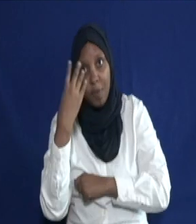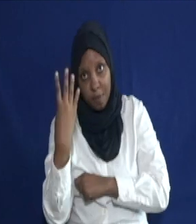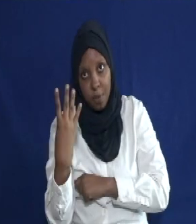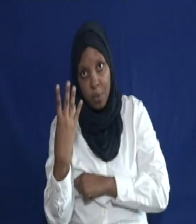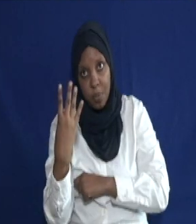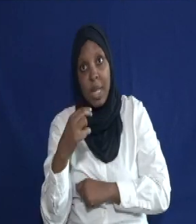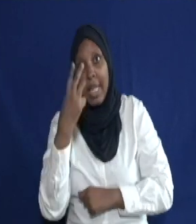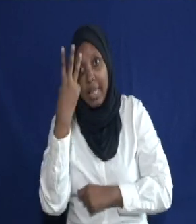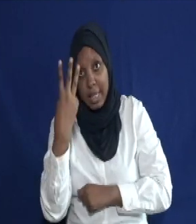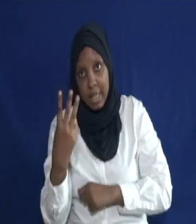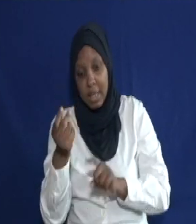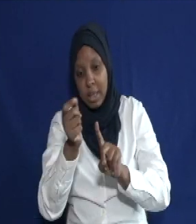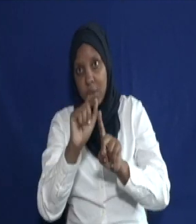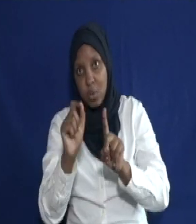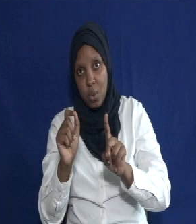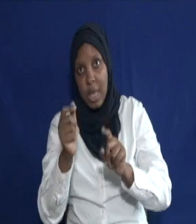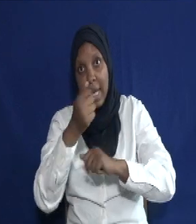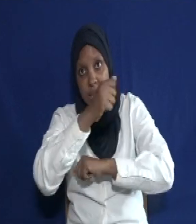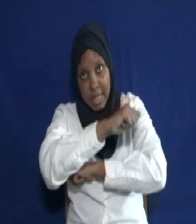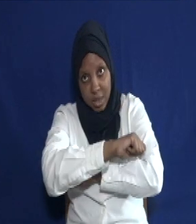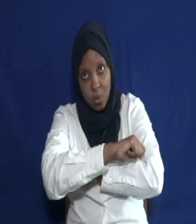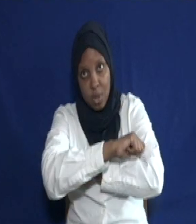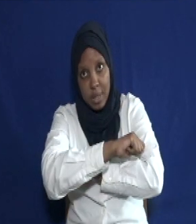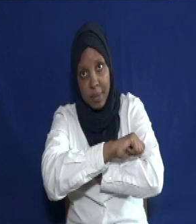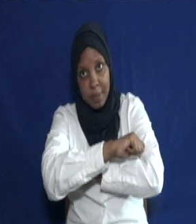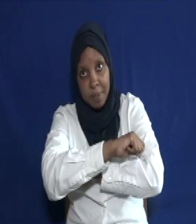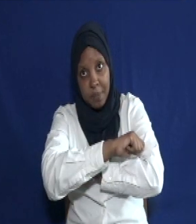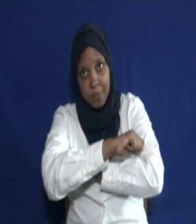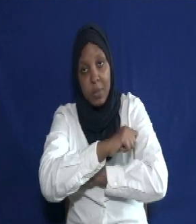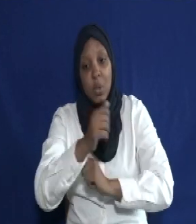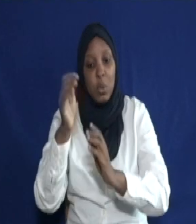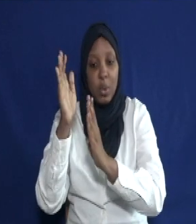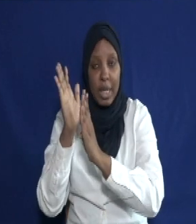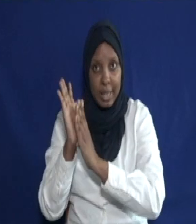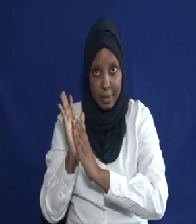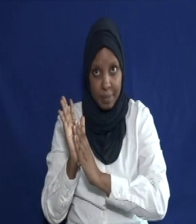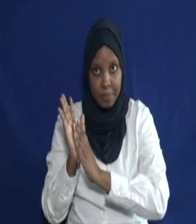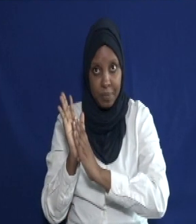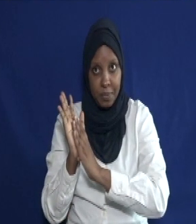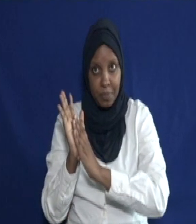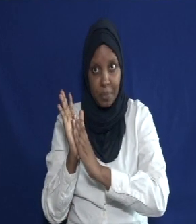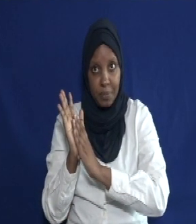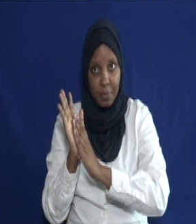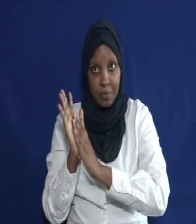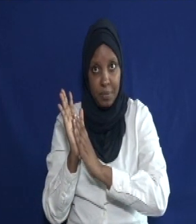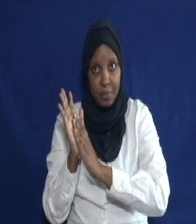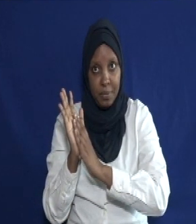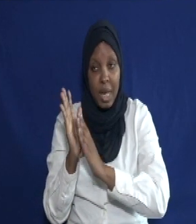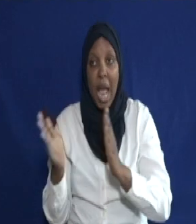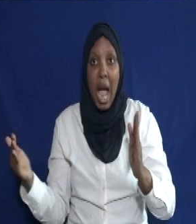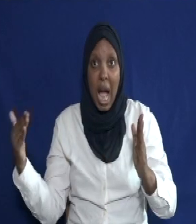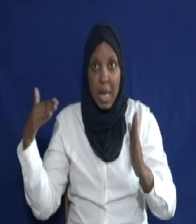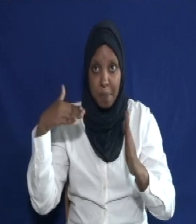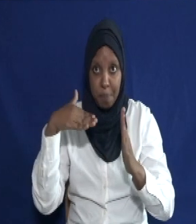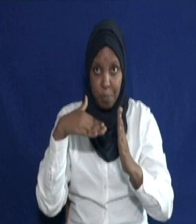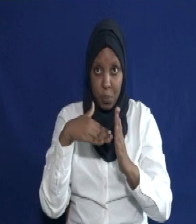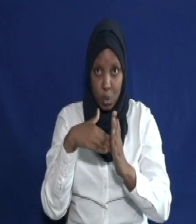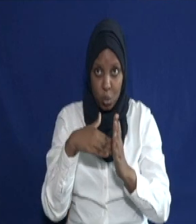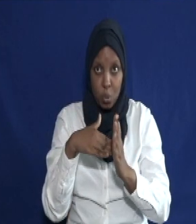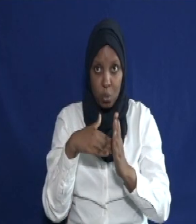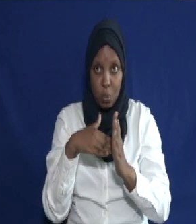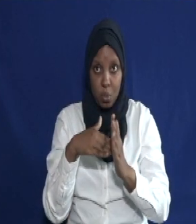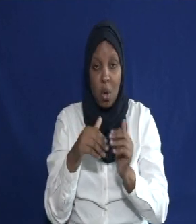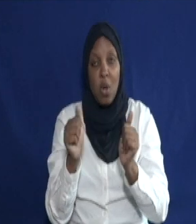equal to 9, 4 square is equal to 16, 5 square is equal to 25, 6 square is equal to